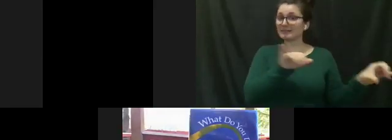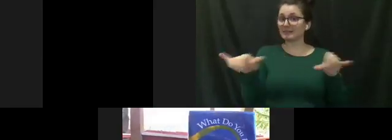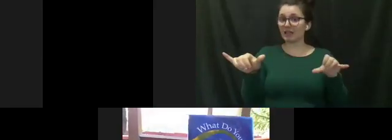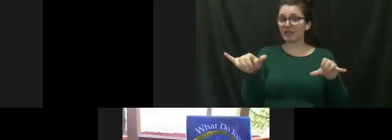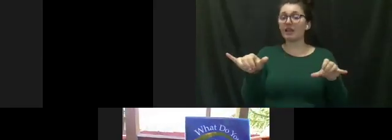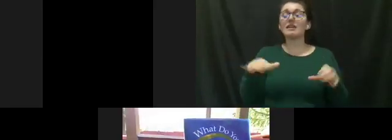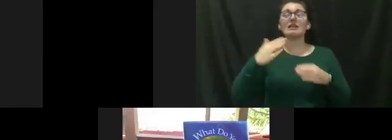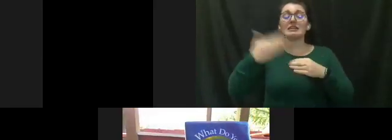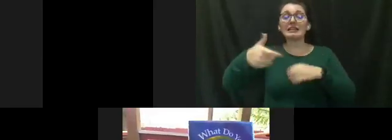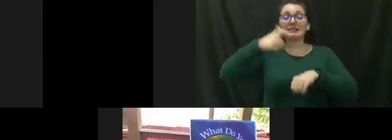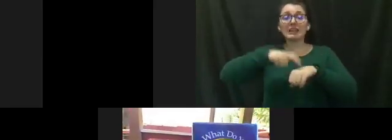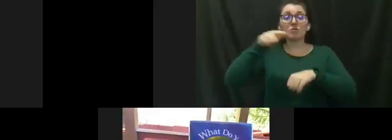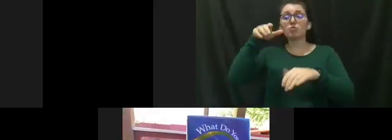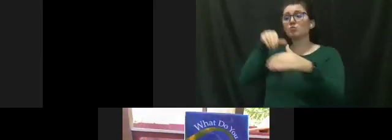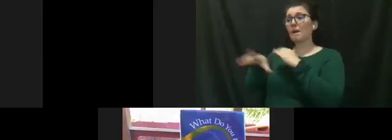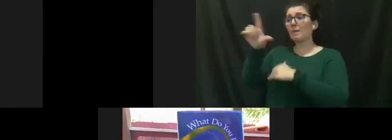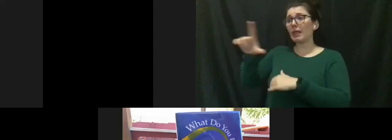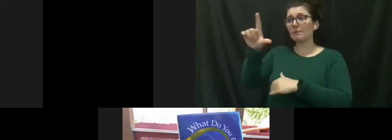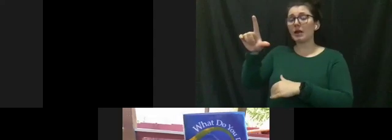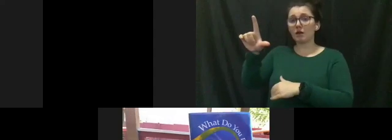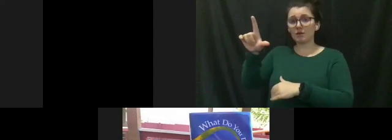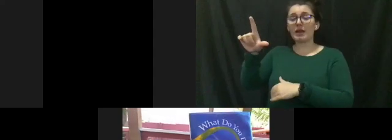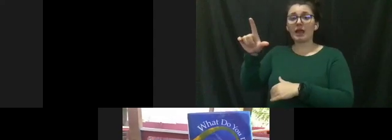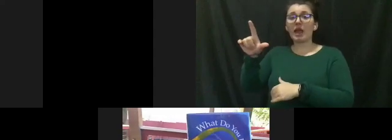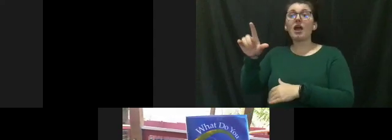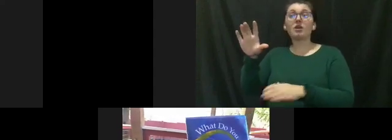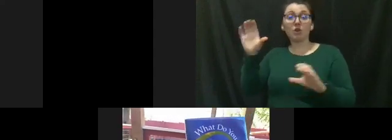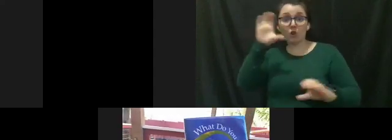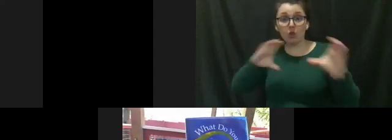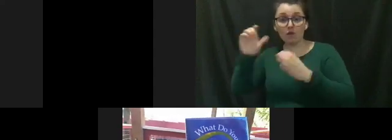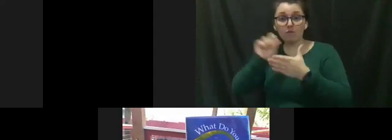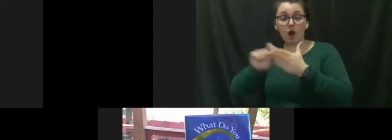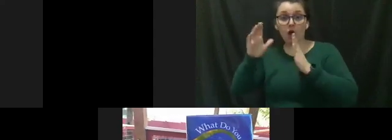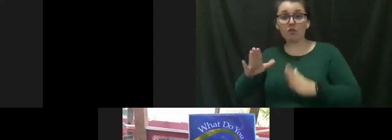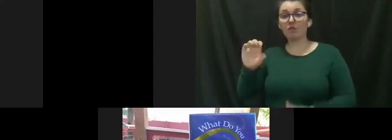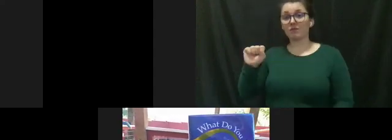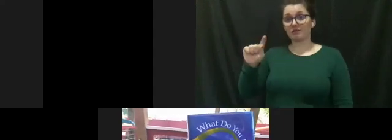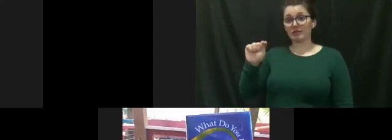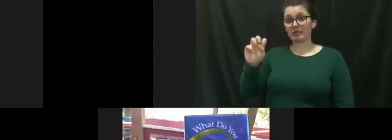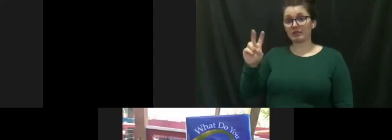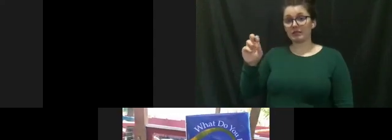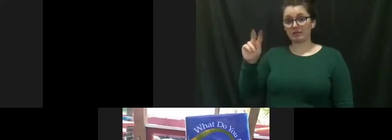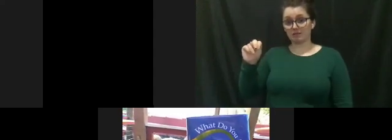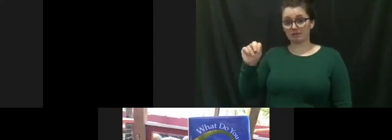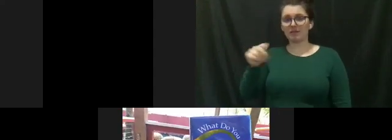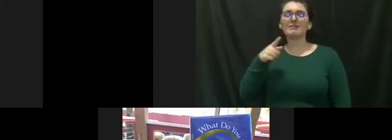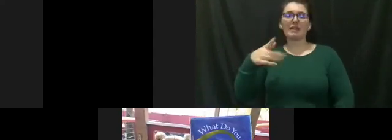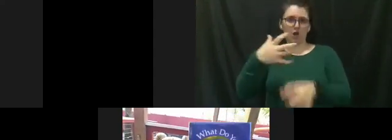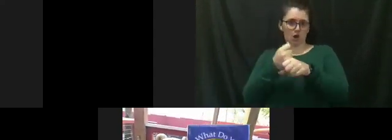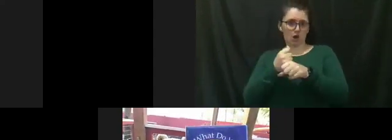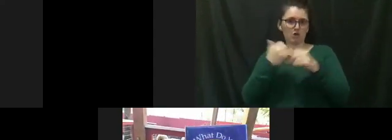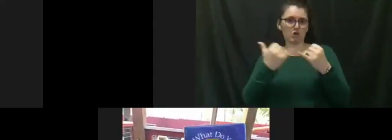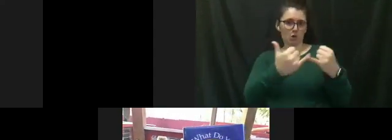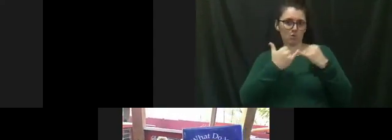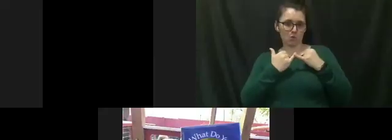you're in your library. He won a Caldecott, or he earned the Caldecott Honor Award for this because